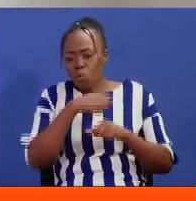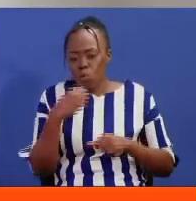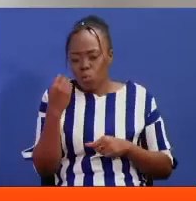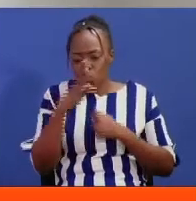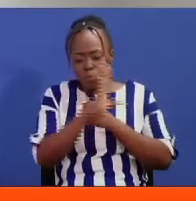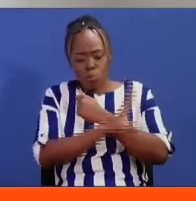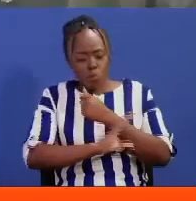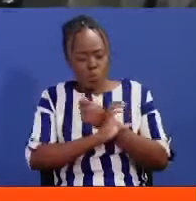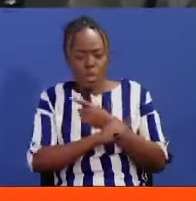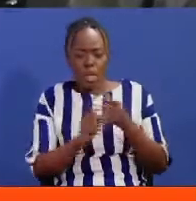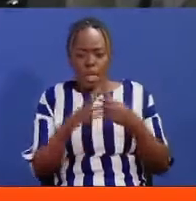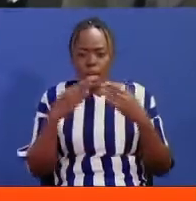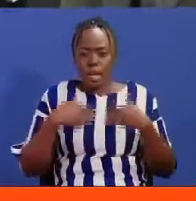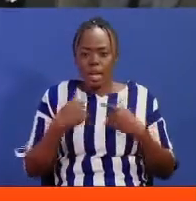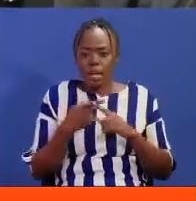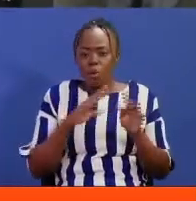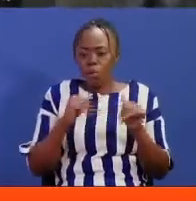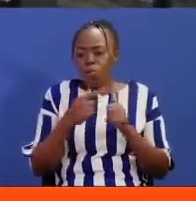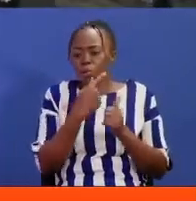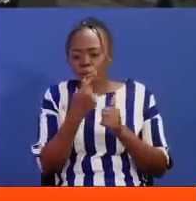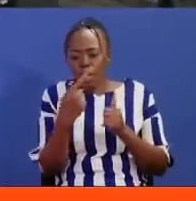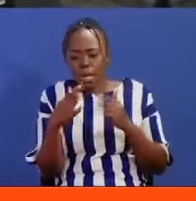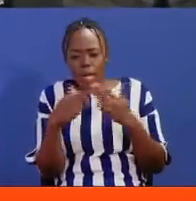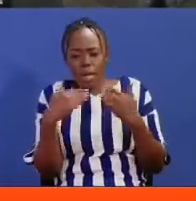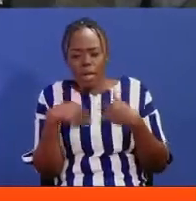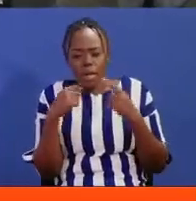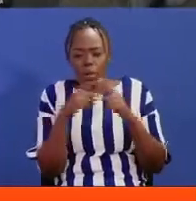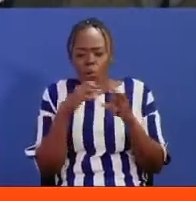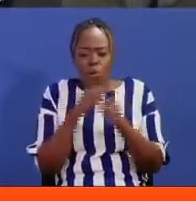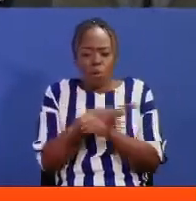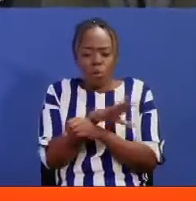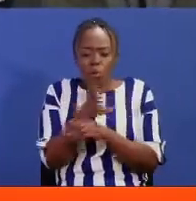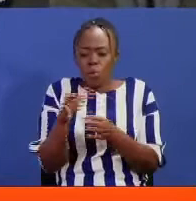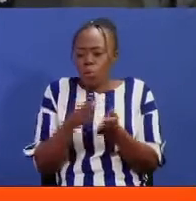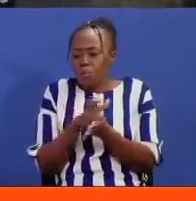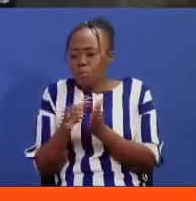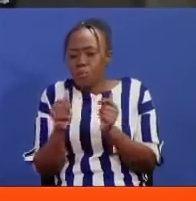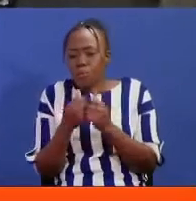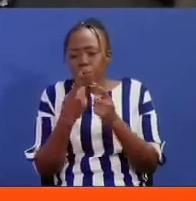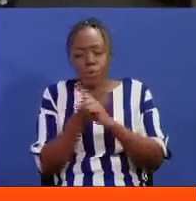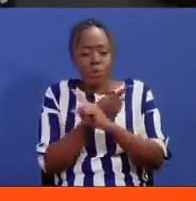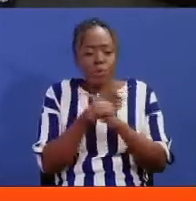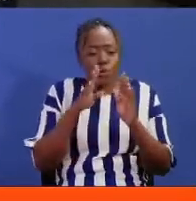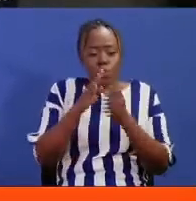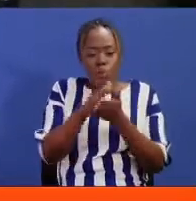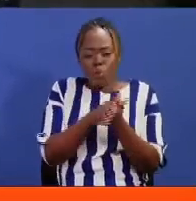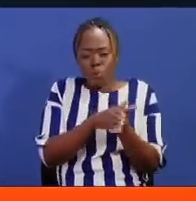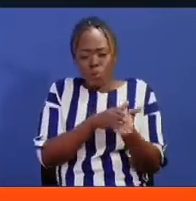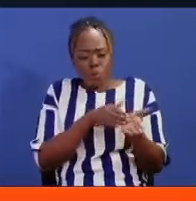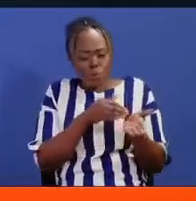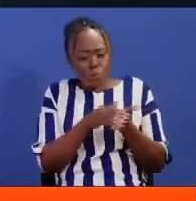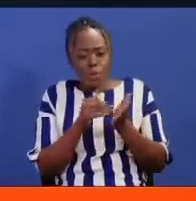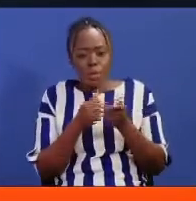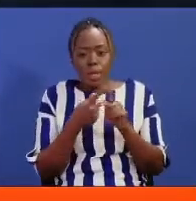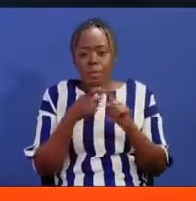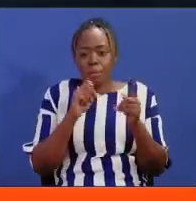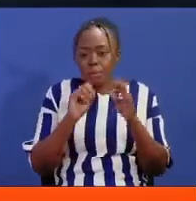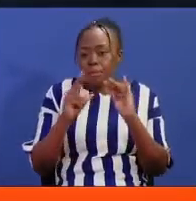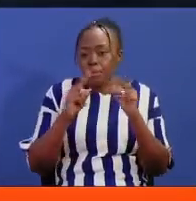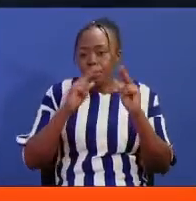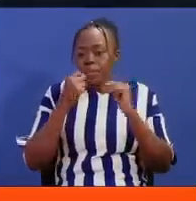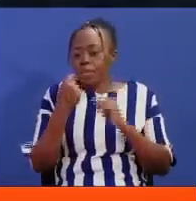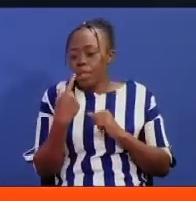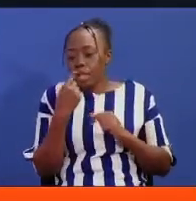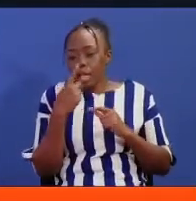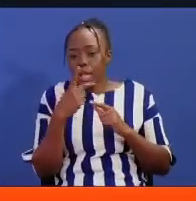on the COVAX facility for its vaccine supplies. Despite the slow rollout of coronavirus vaccination,